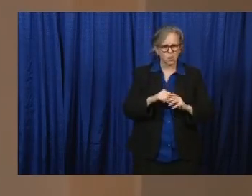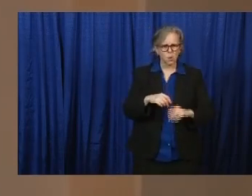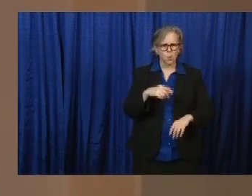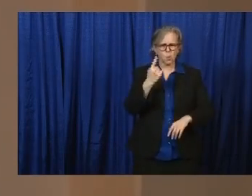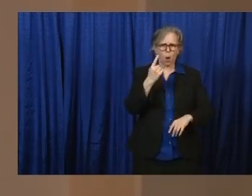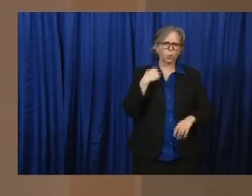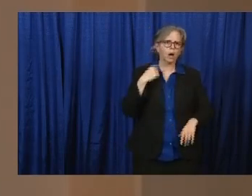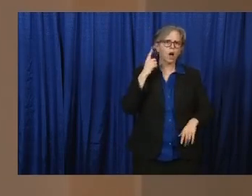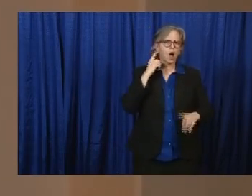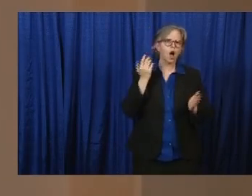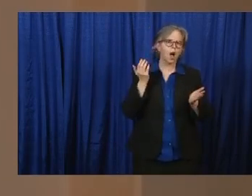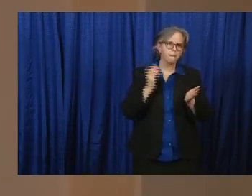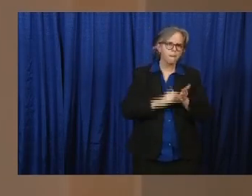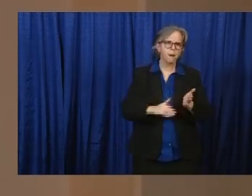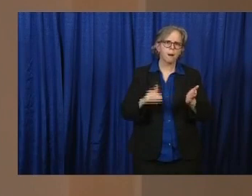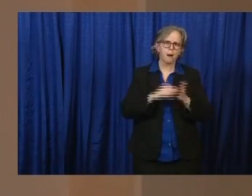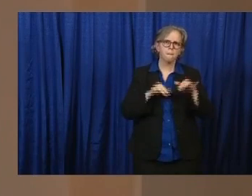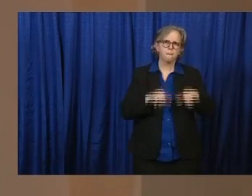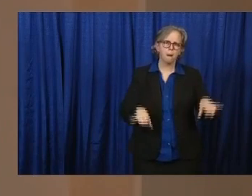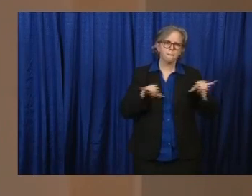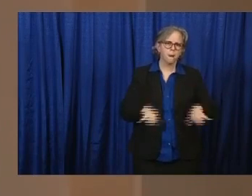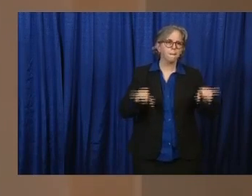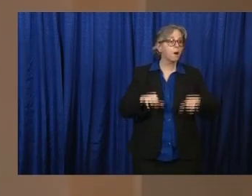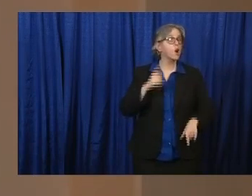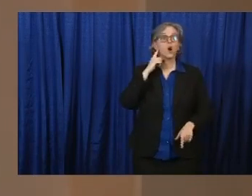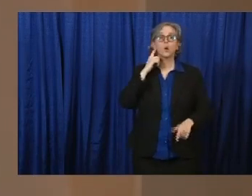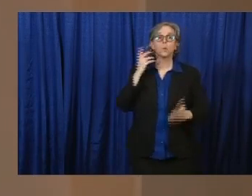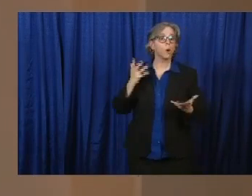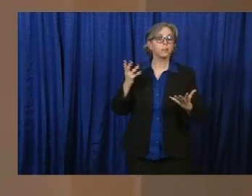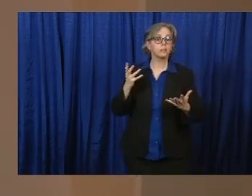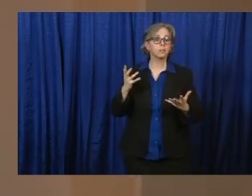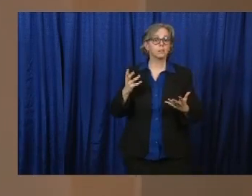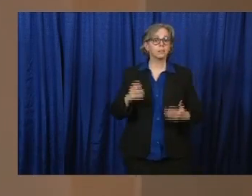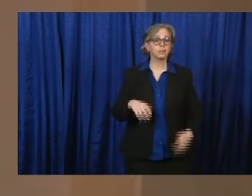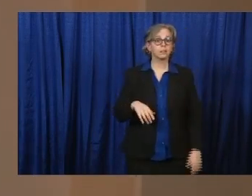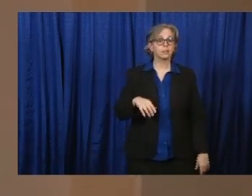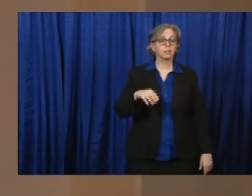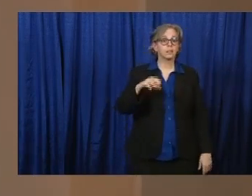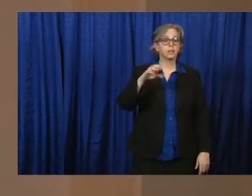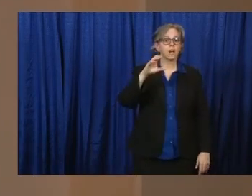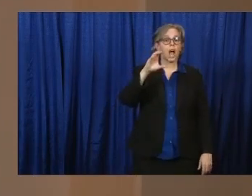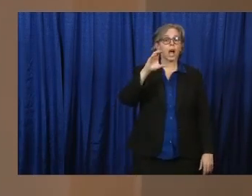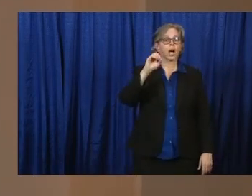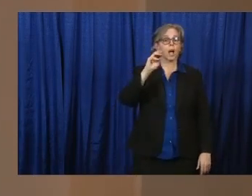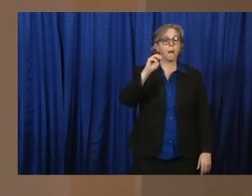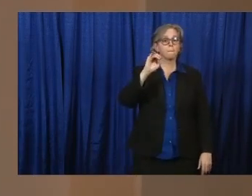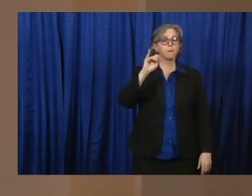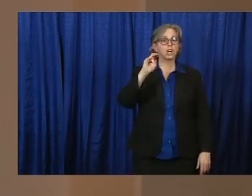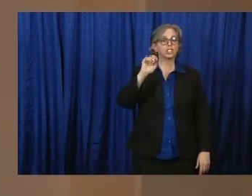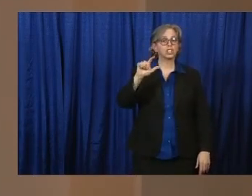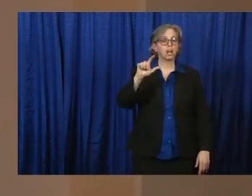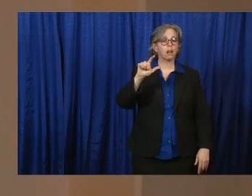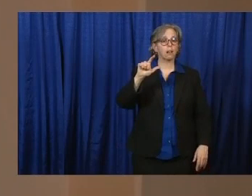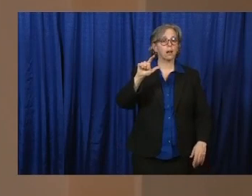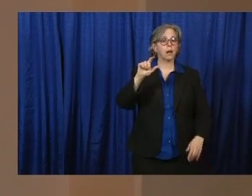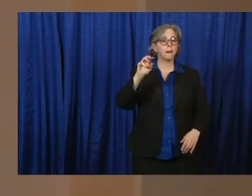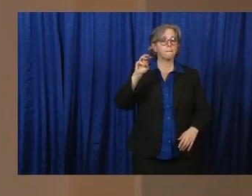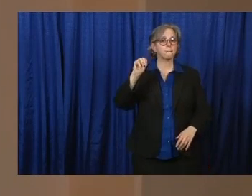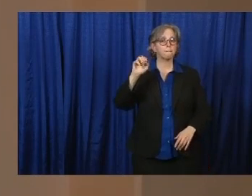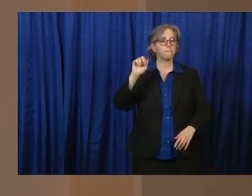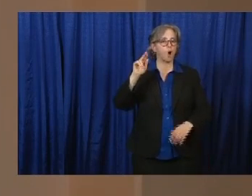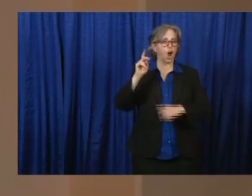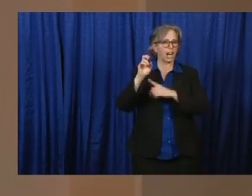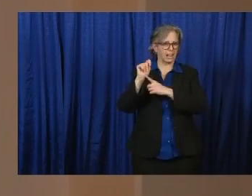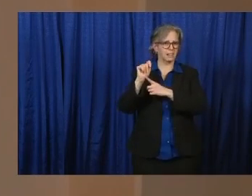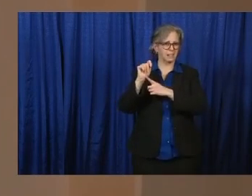over the commercial lending market. And you may think this is just about business, but it's not just about business. If you will recall, after the